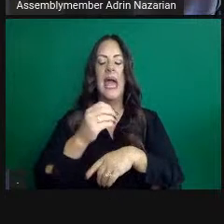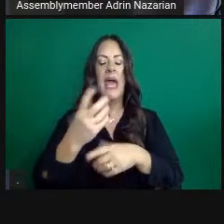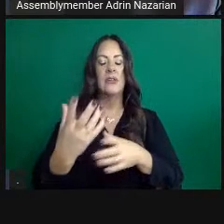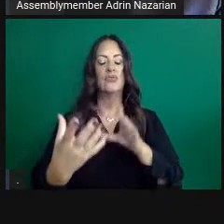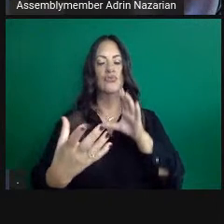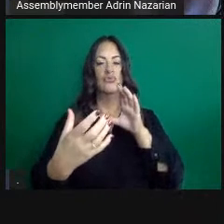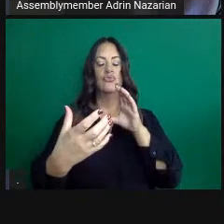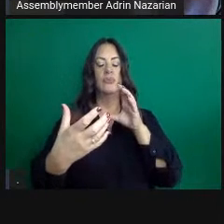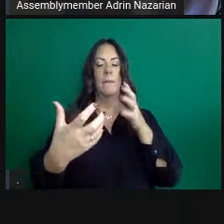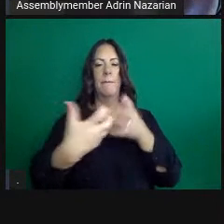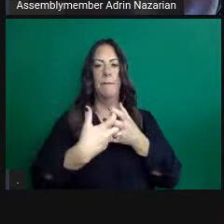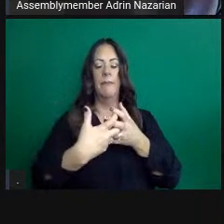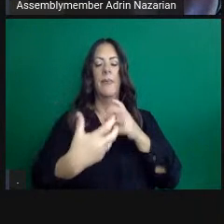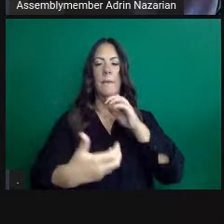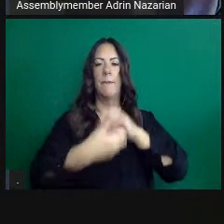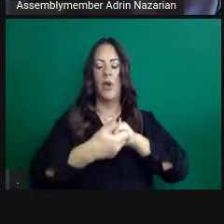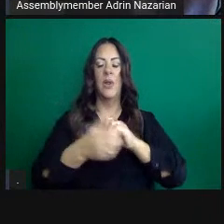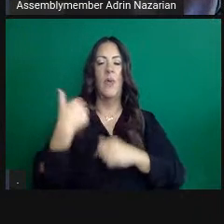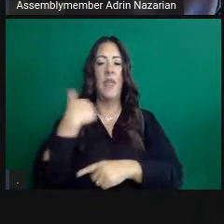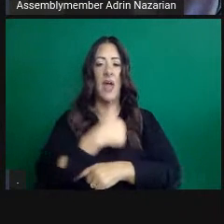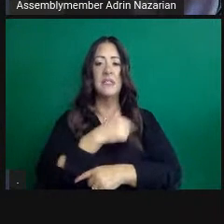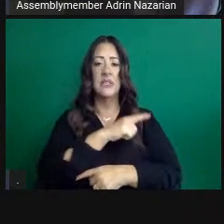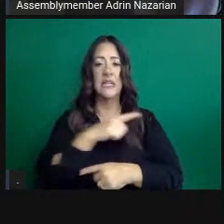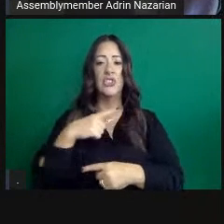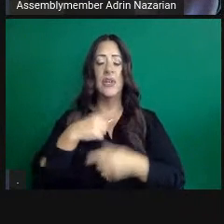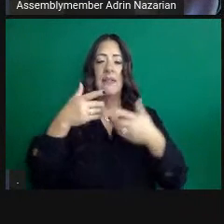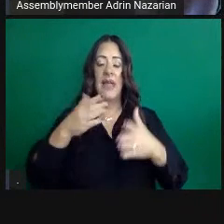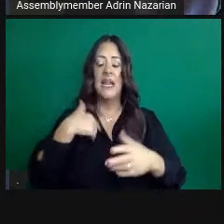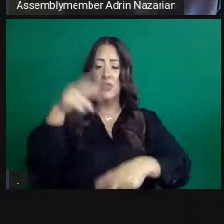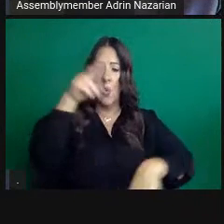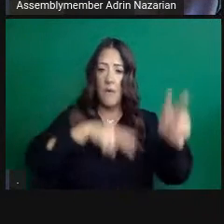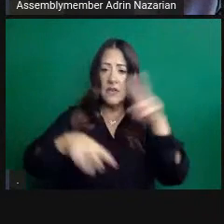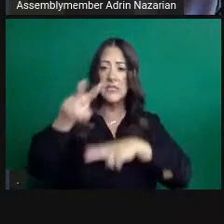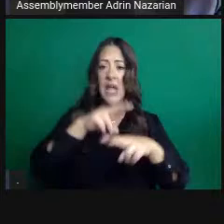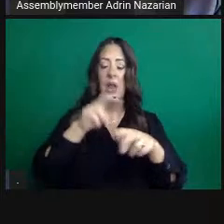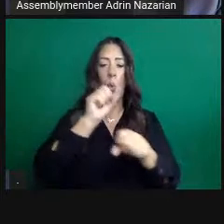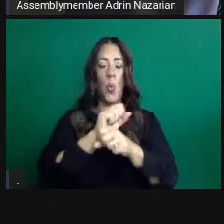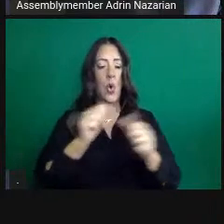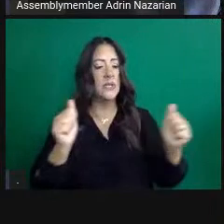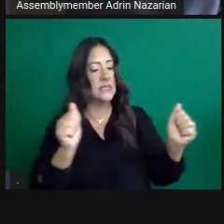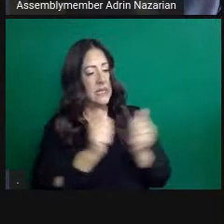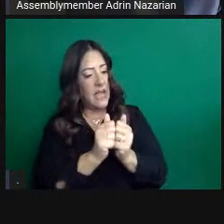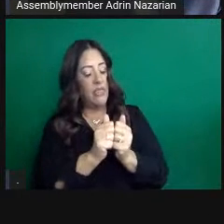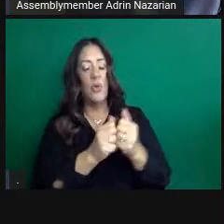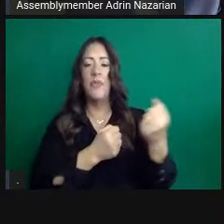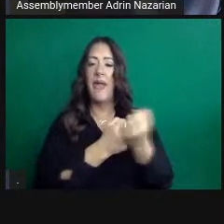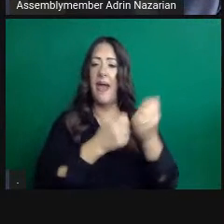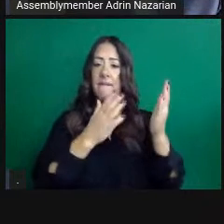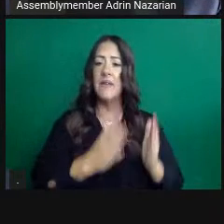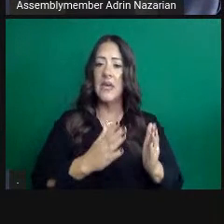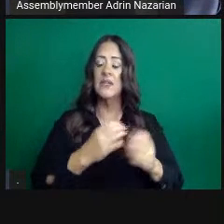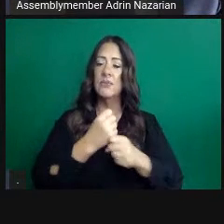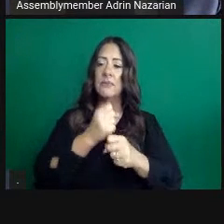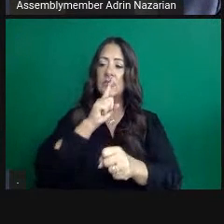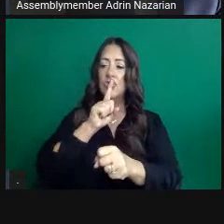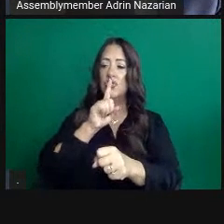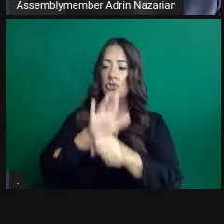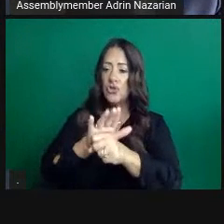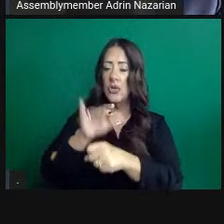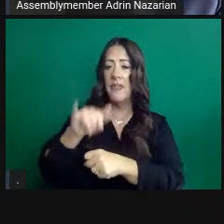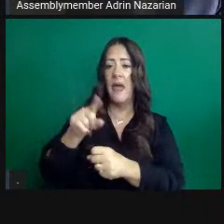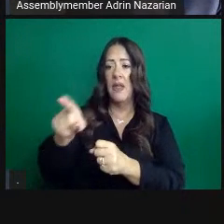to provide legislation, oversight, and working alongside our advocates to ensure that the budget also reflects